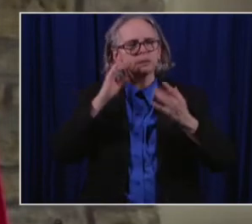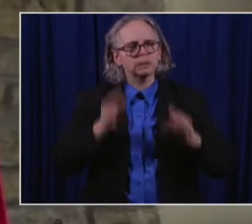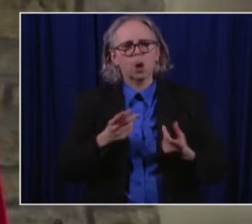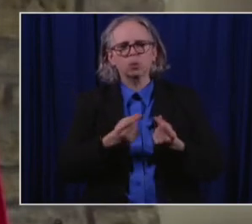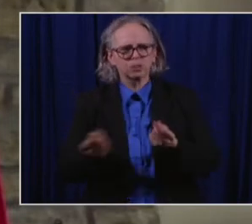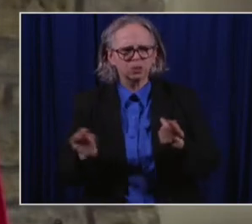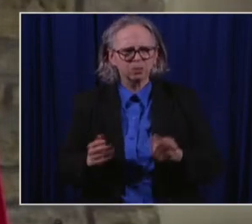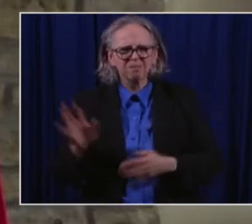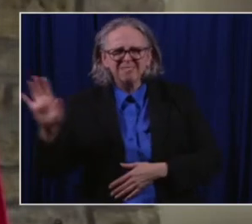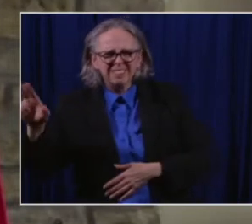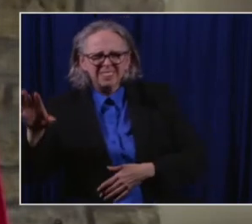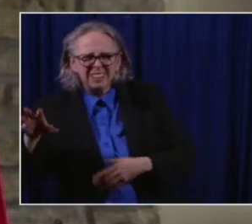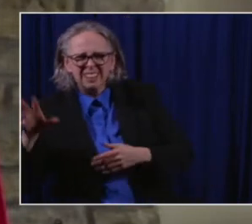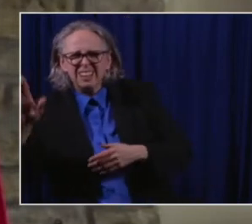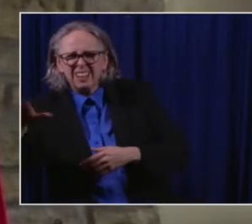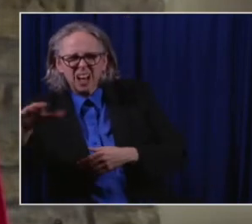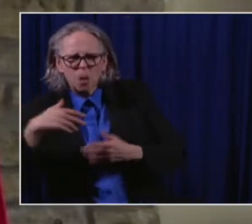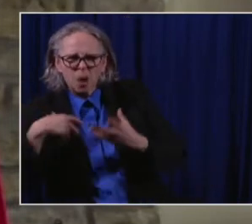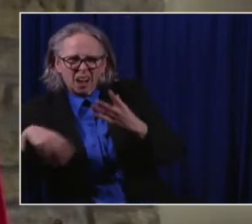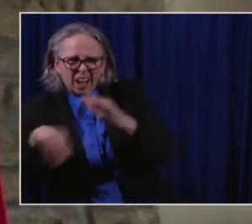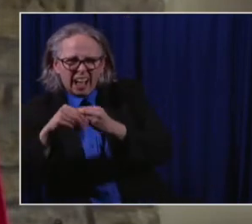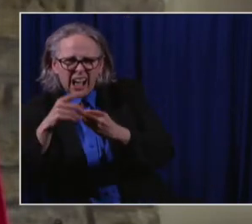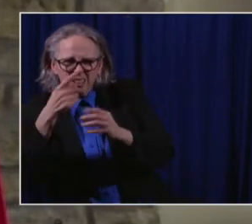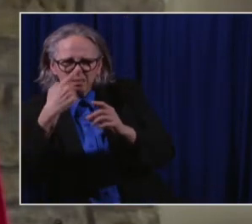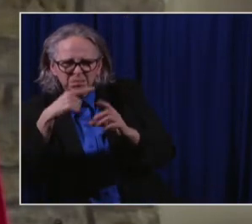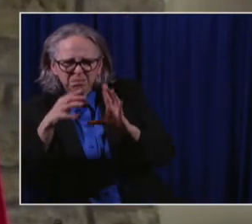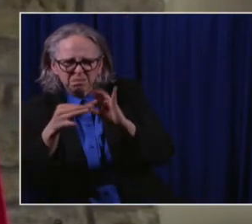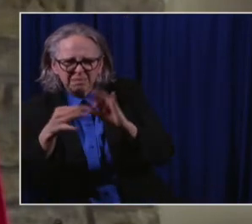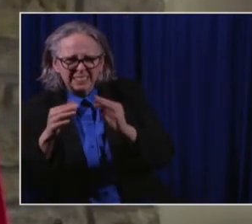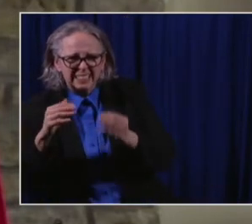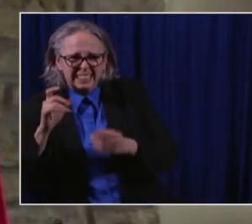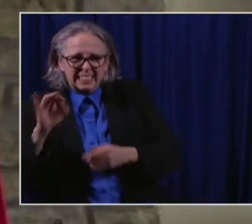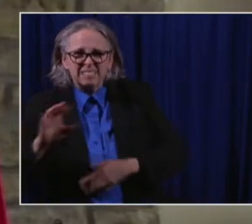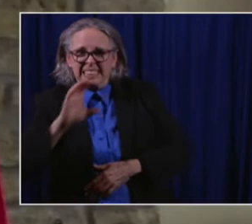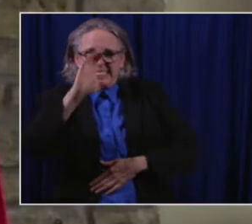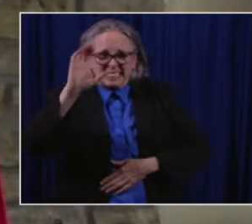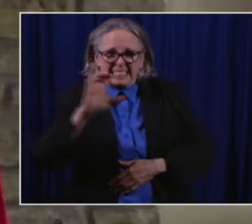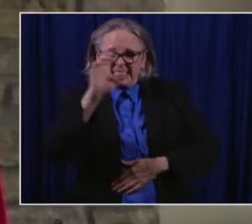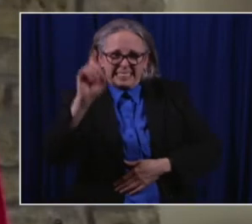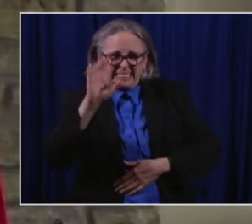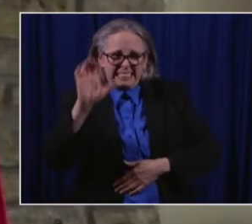Sure. would you endorse the CDC extending that moratorium?